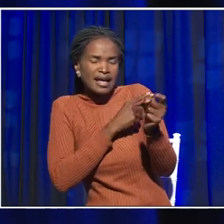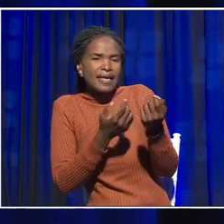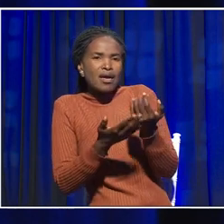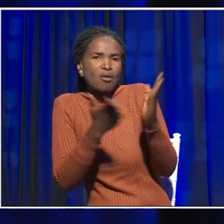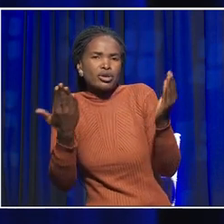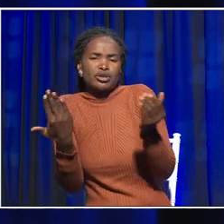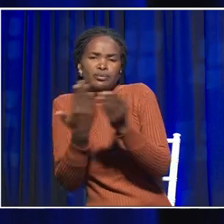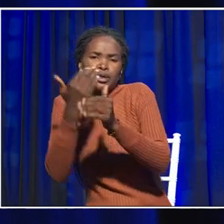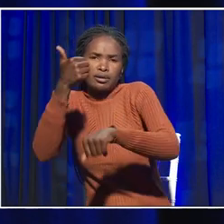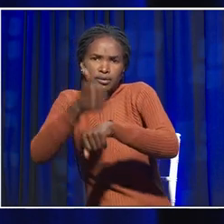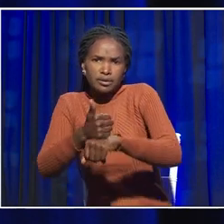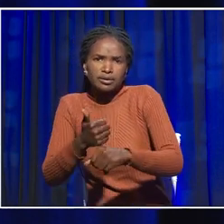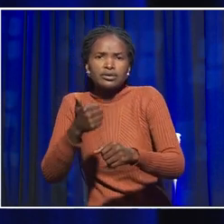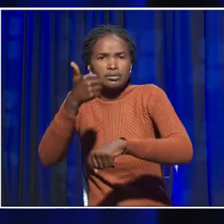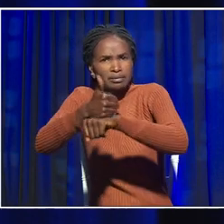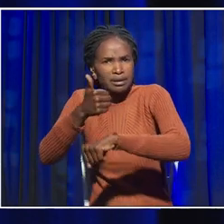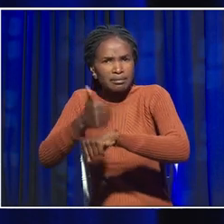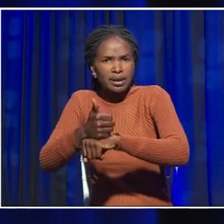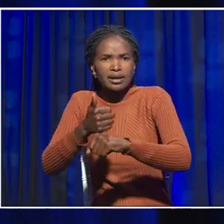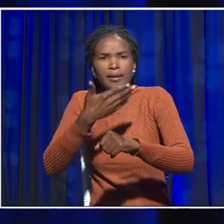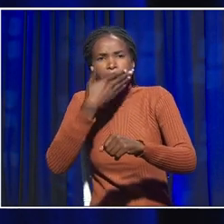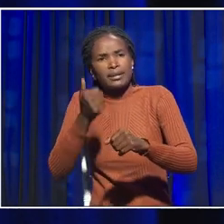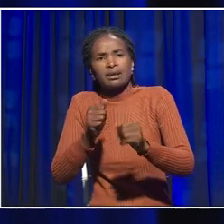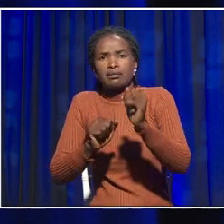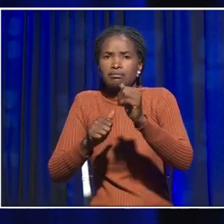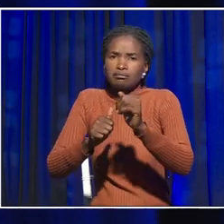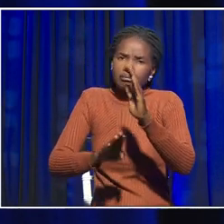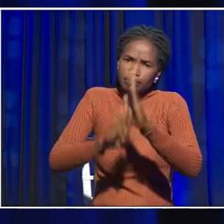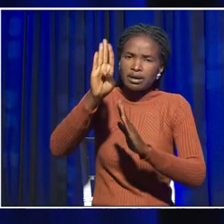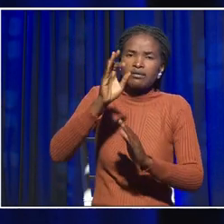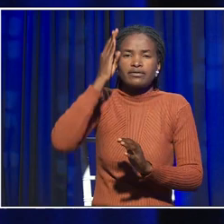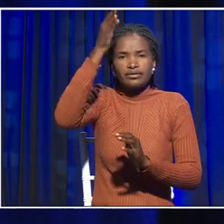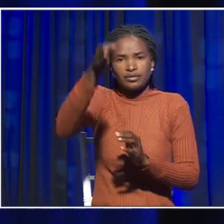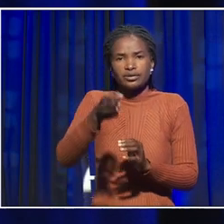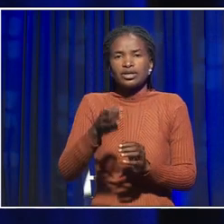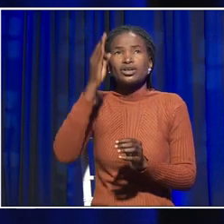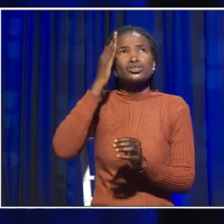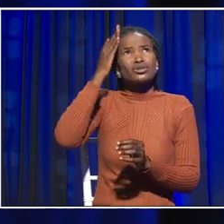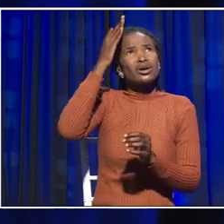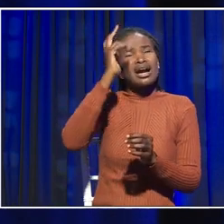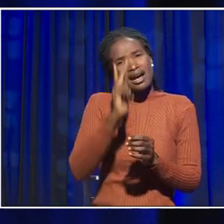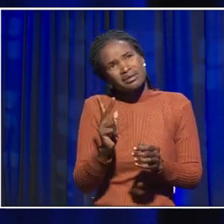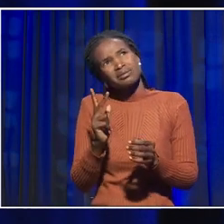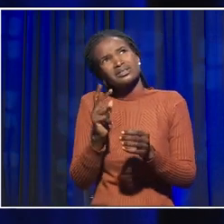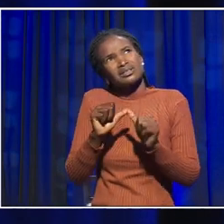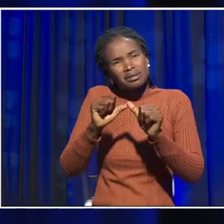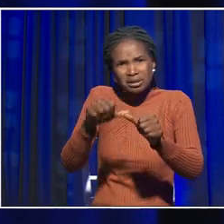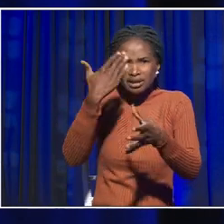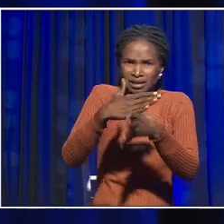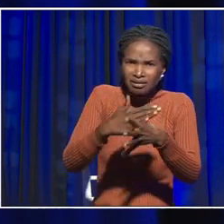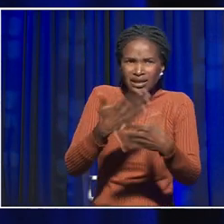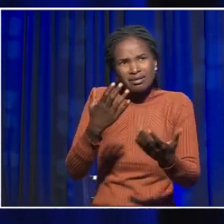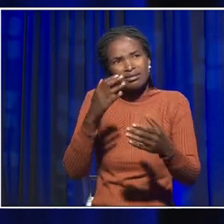opportunities, better possibility for the future. So the future of jobs is something that is highly